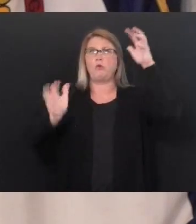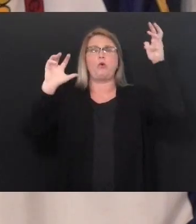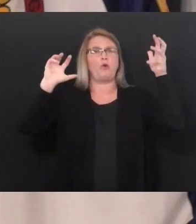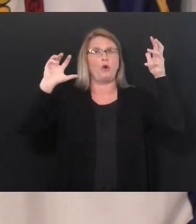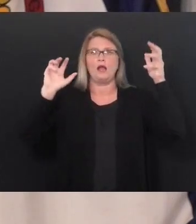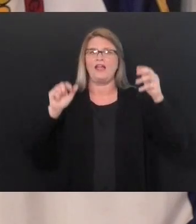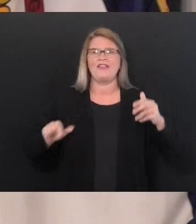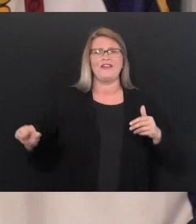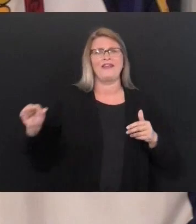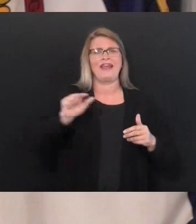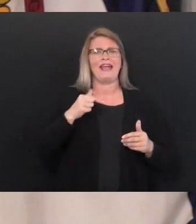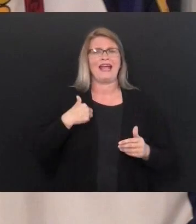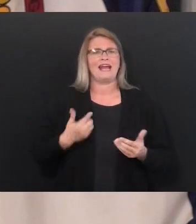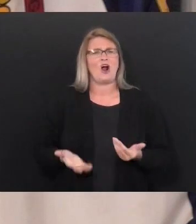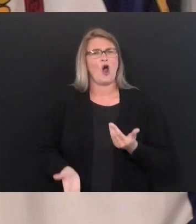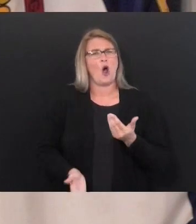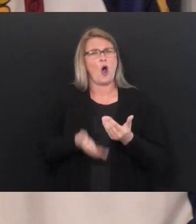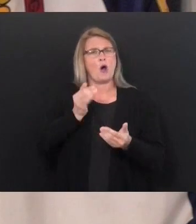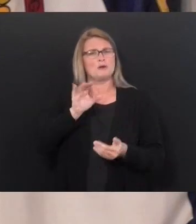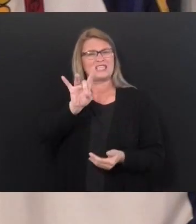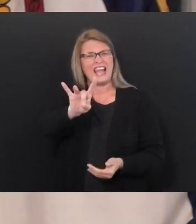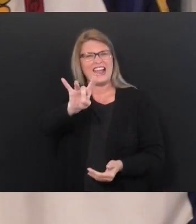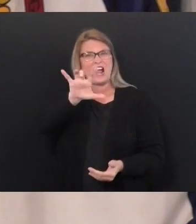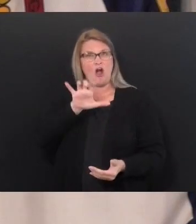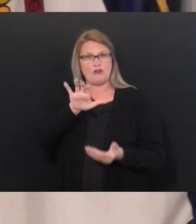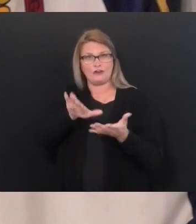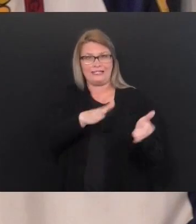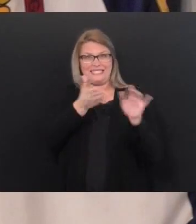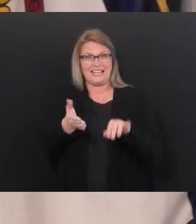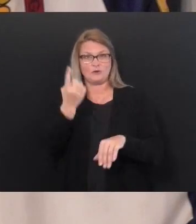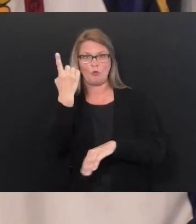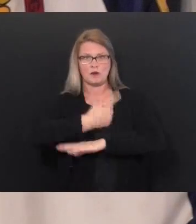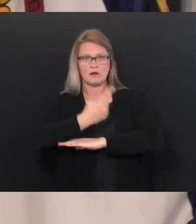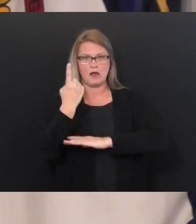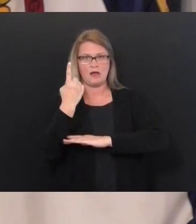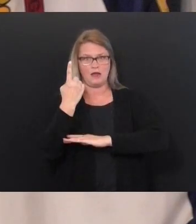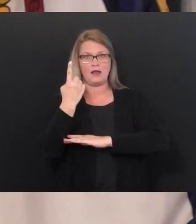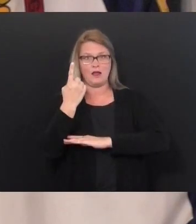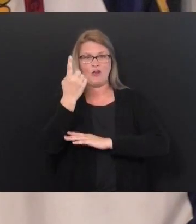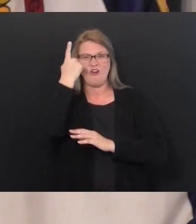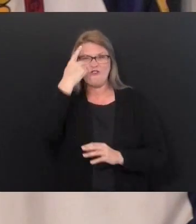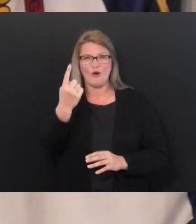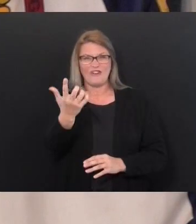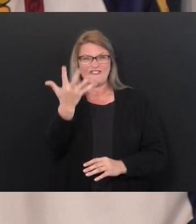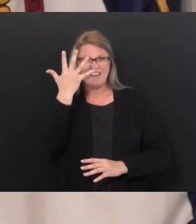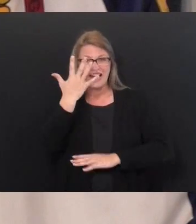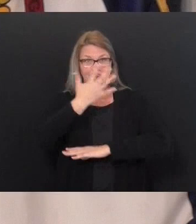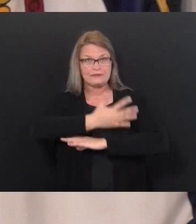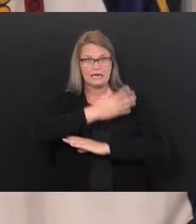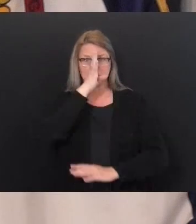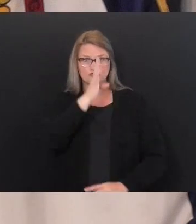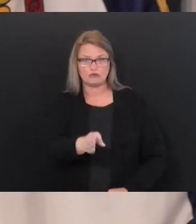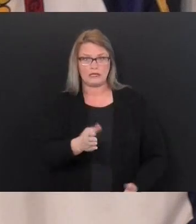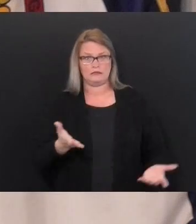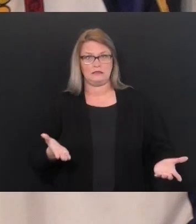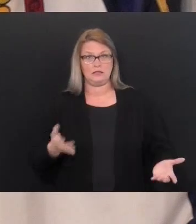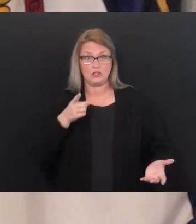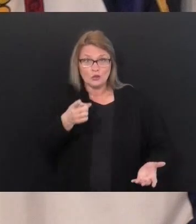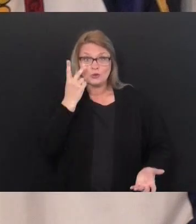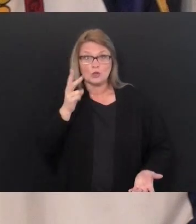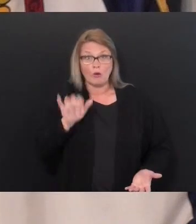almost 800 deaths in a day for 5 consecutive days. You saw